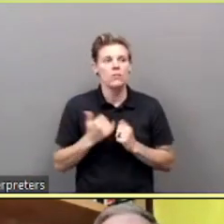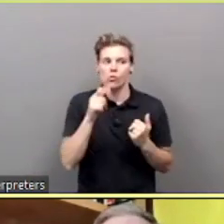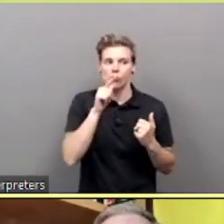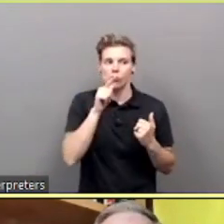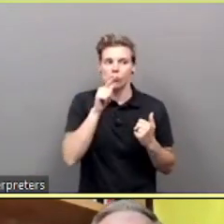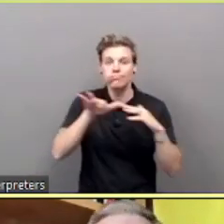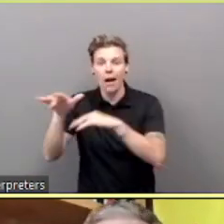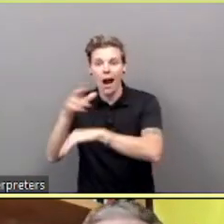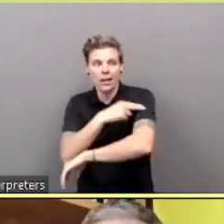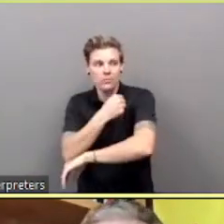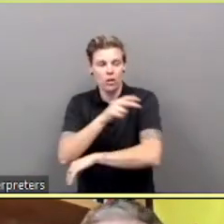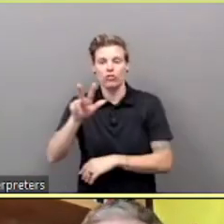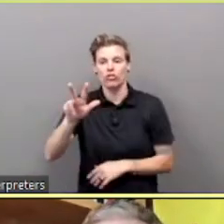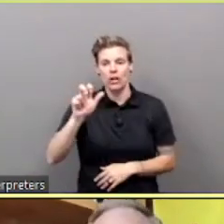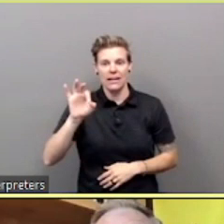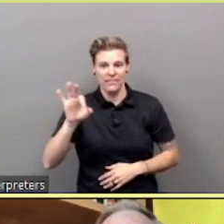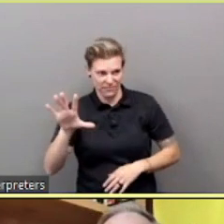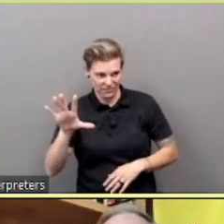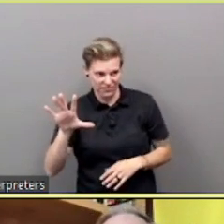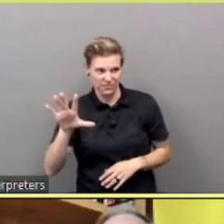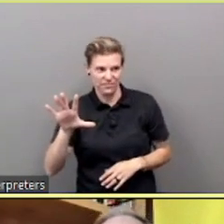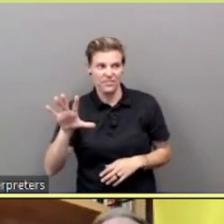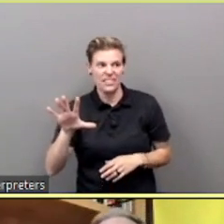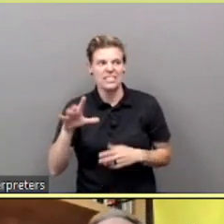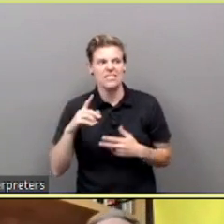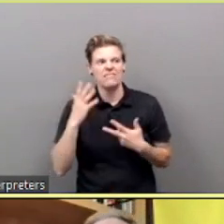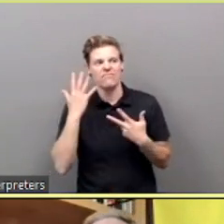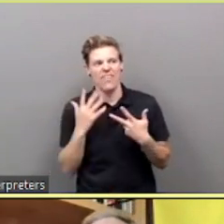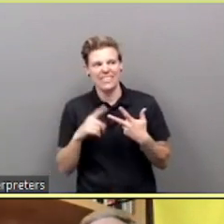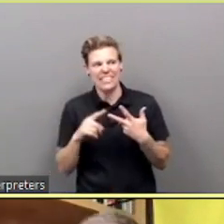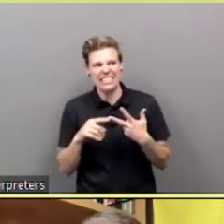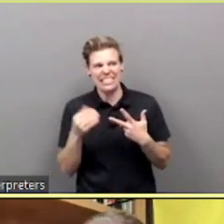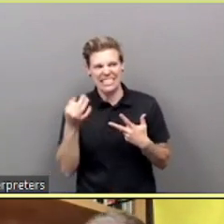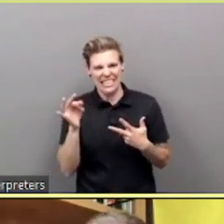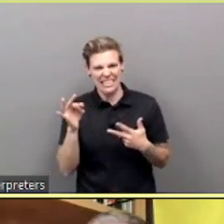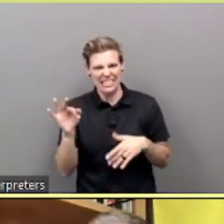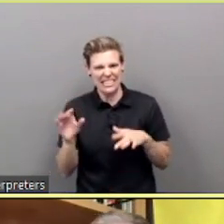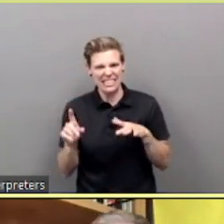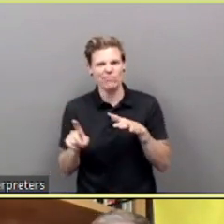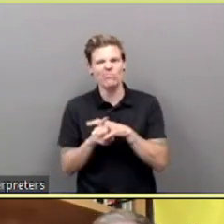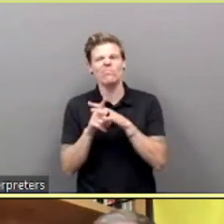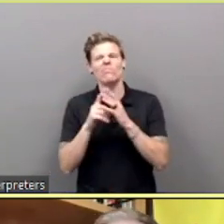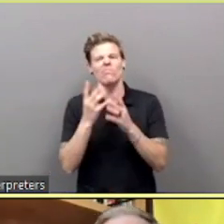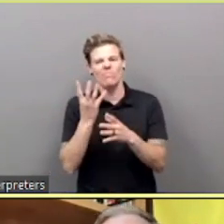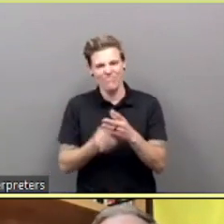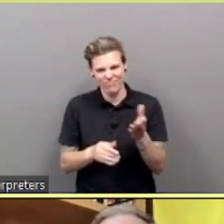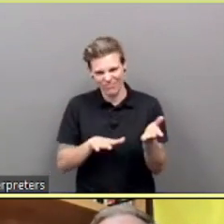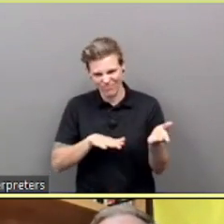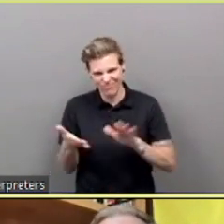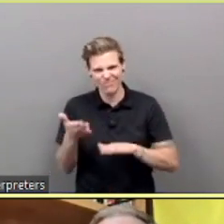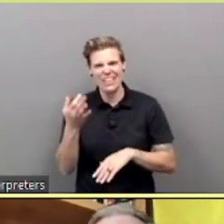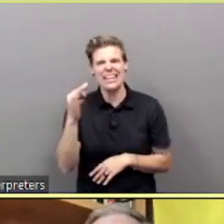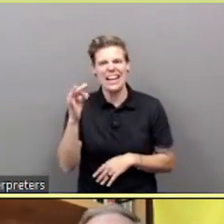and very unfortunately, 19 new deaths. That means now that